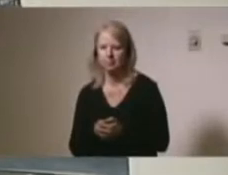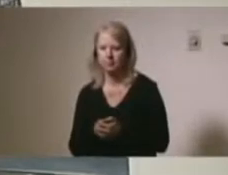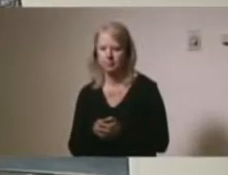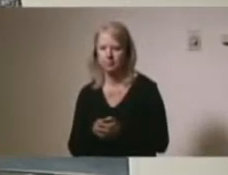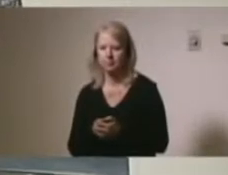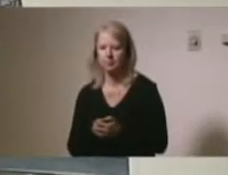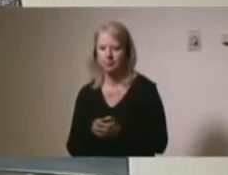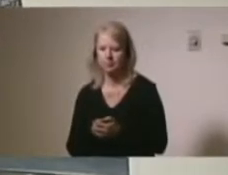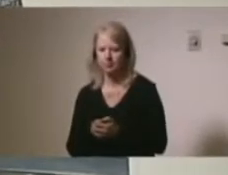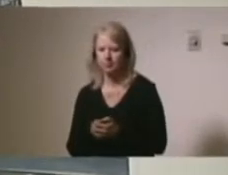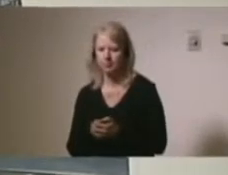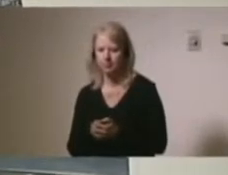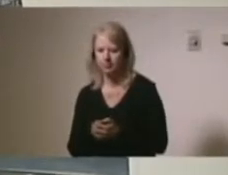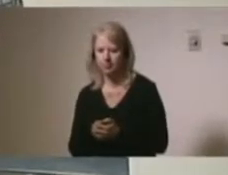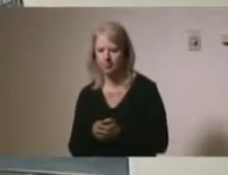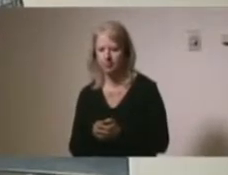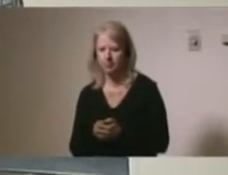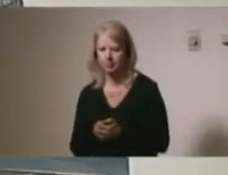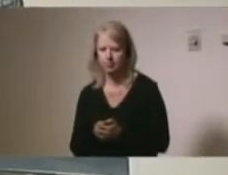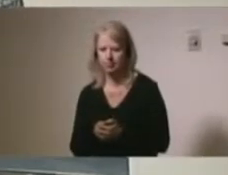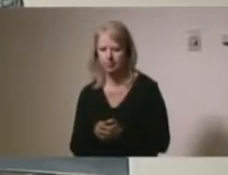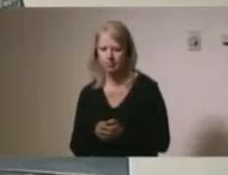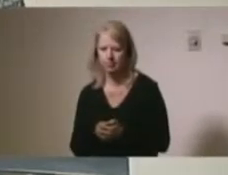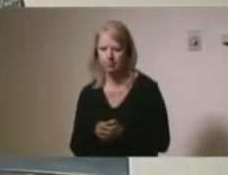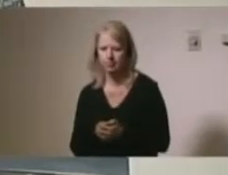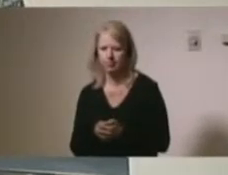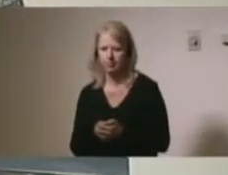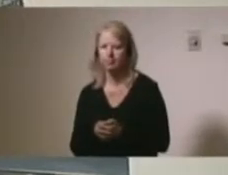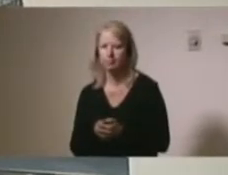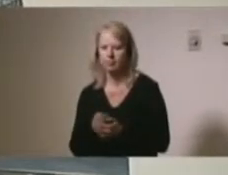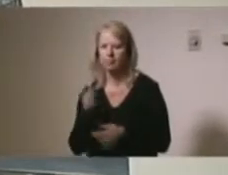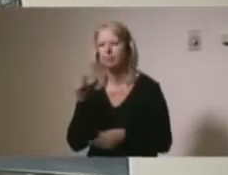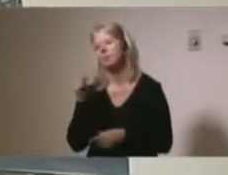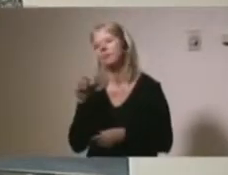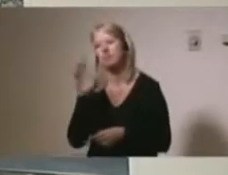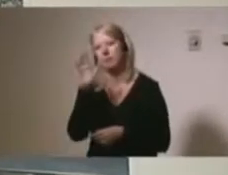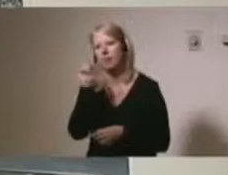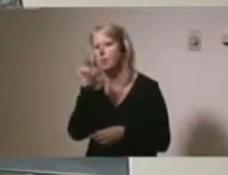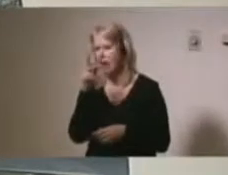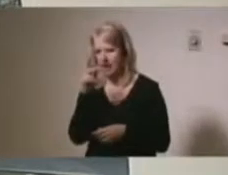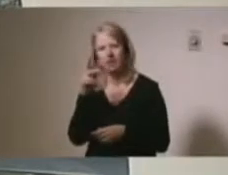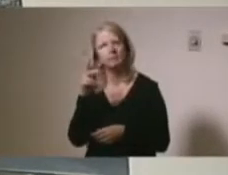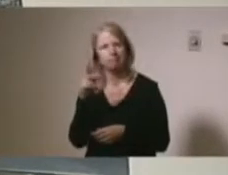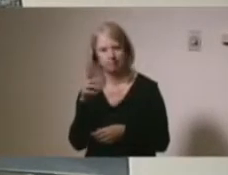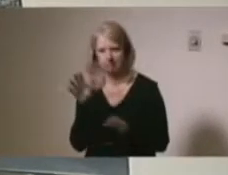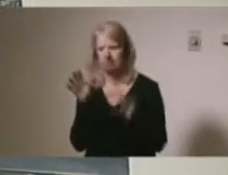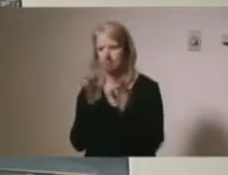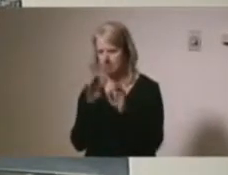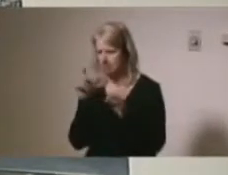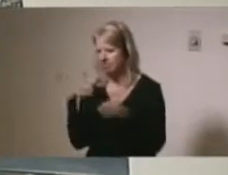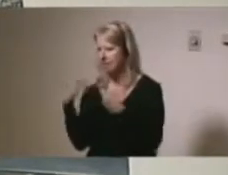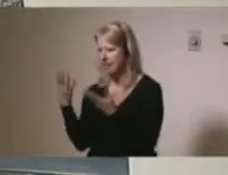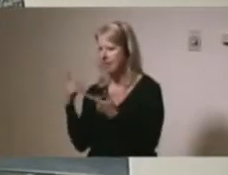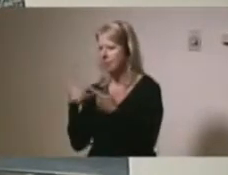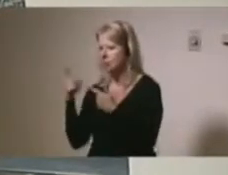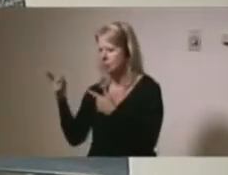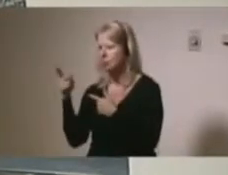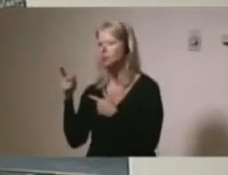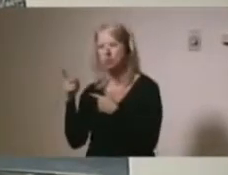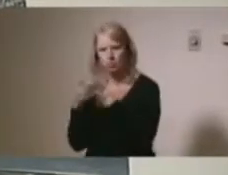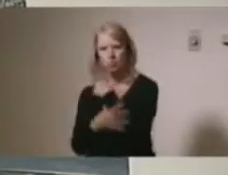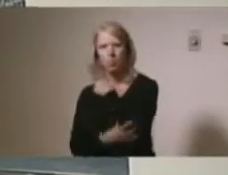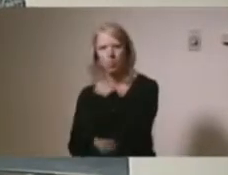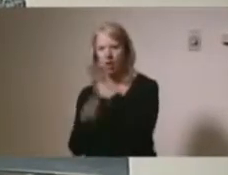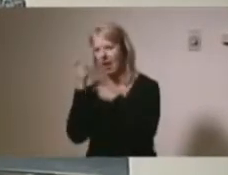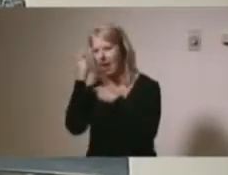Banks should receive and give accounts to the poorest, but it's costly, and so